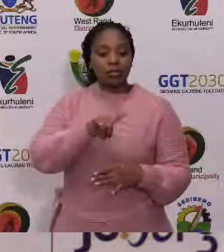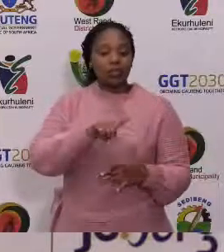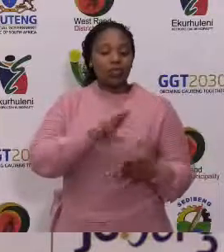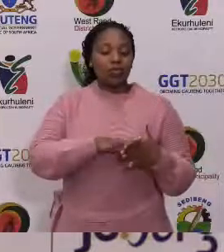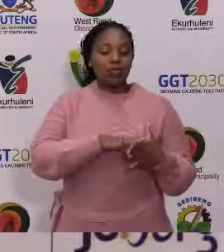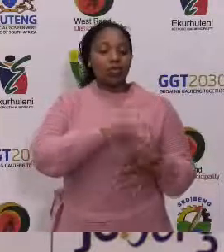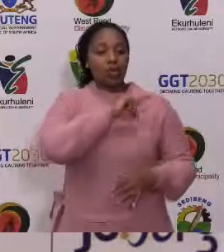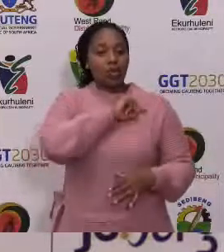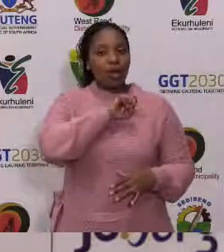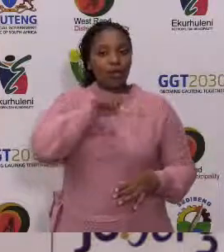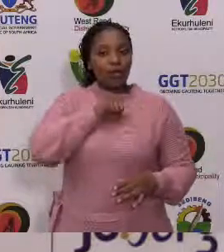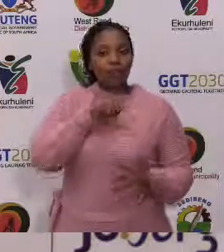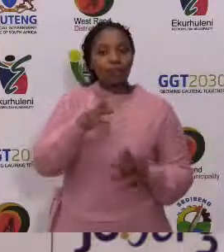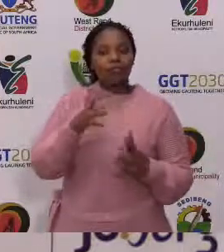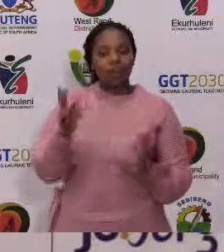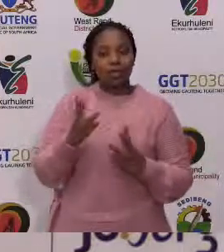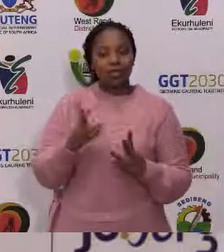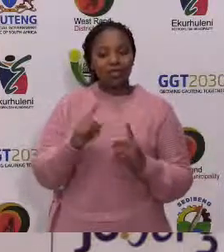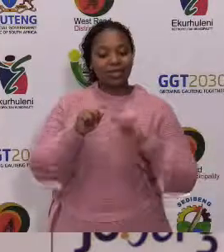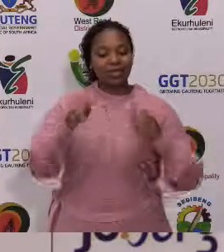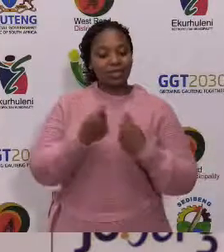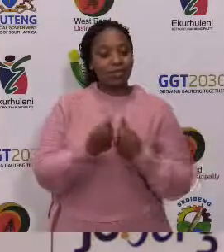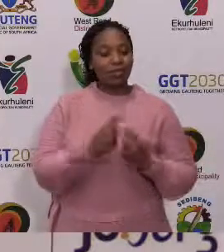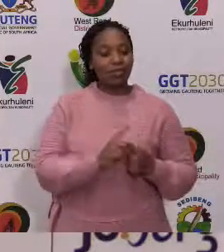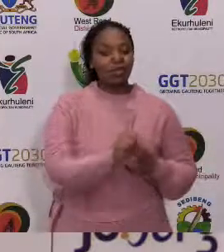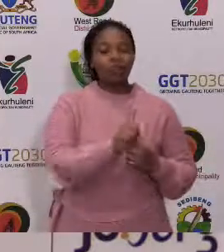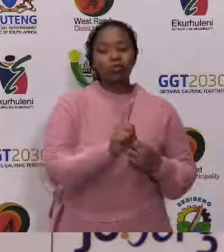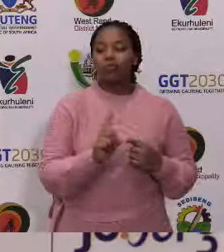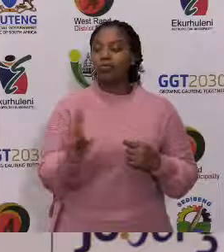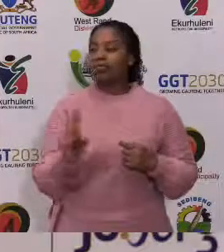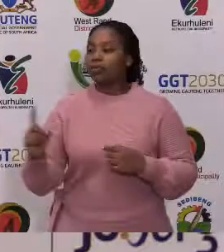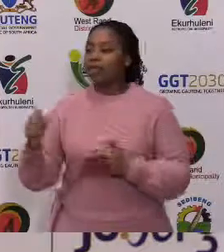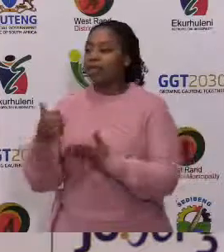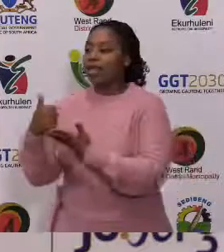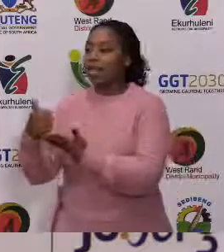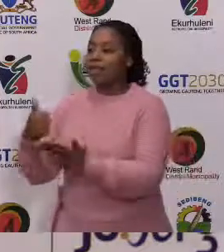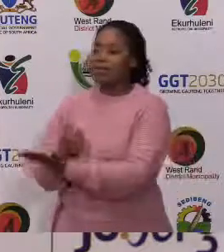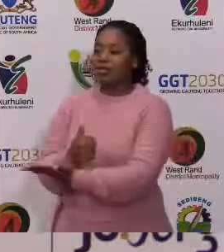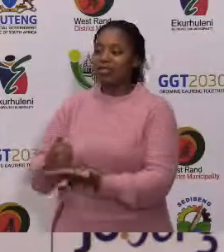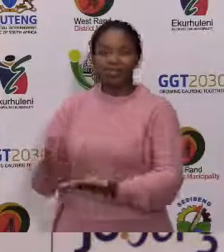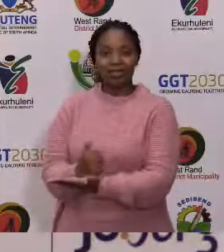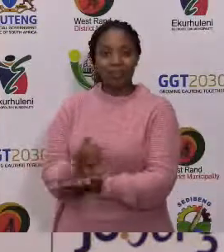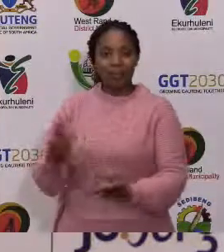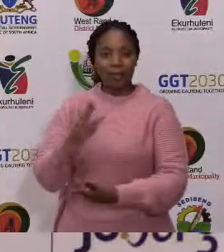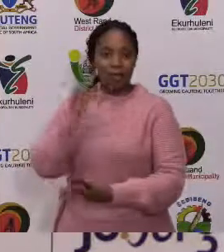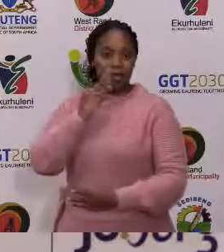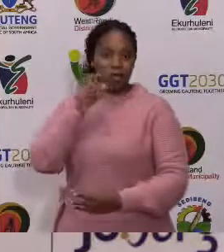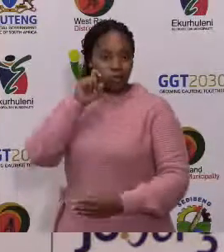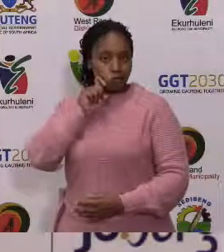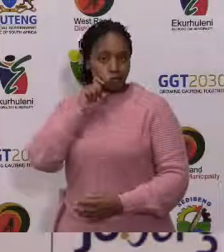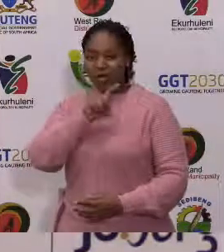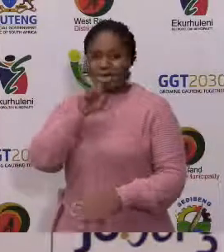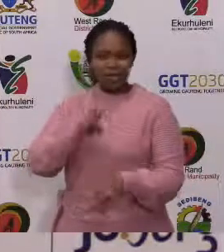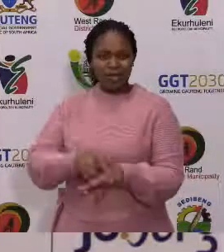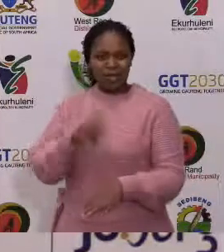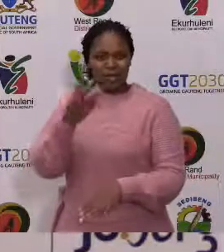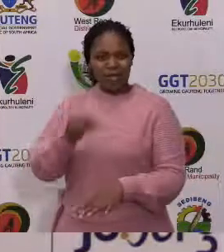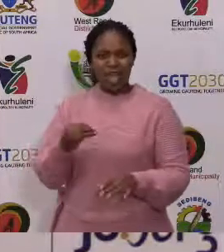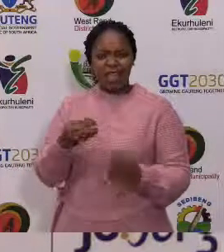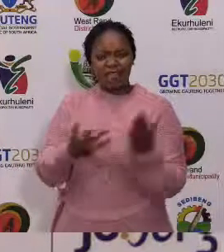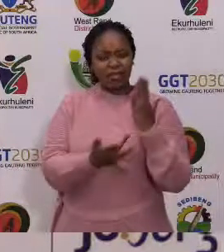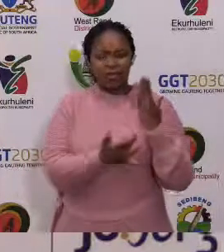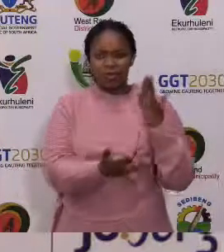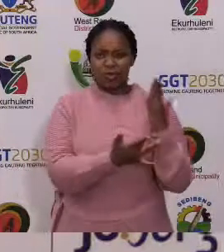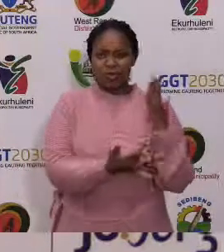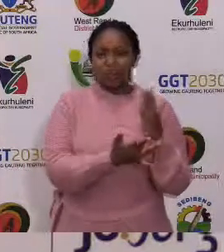to help to register the elderly people. You don't have to have technology for you to be vaccinated. So